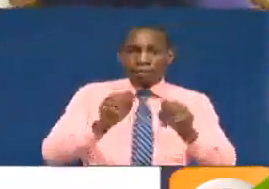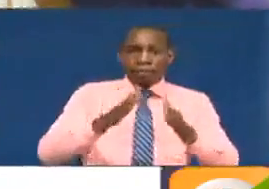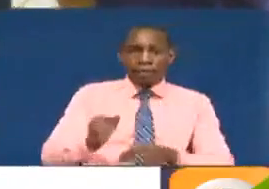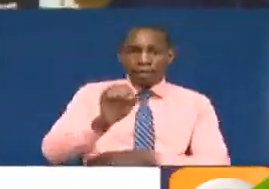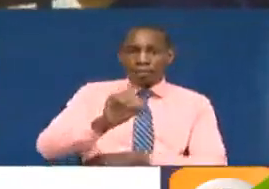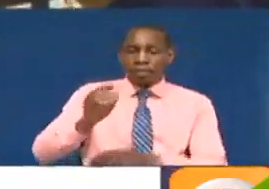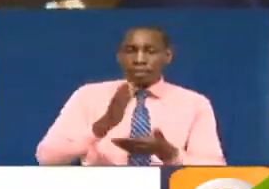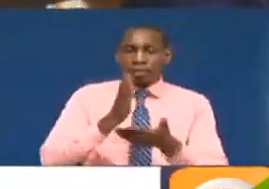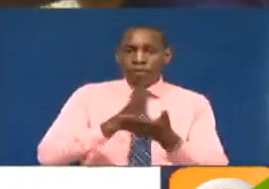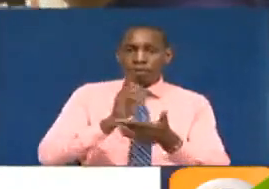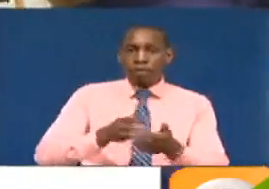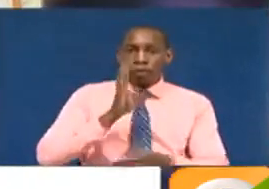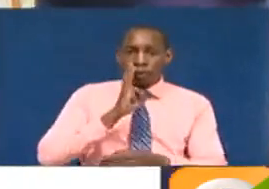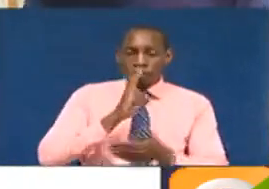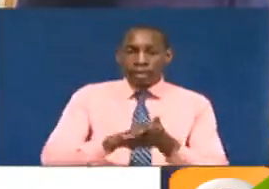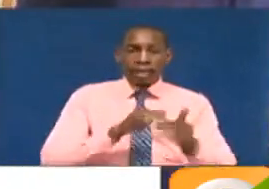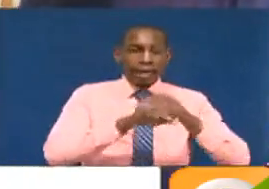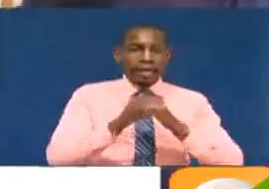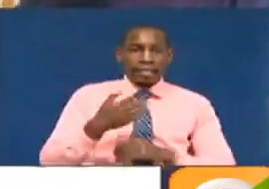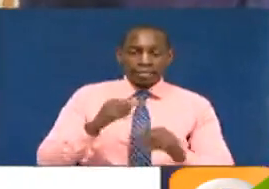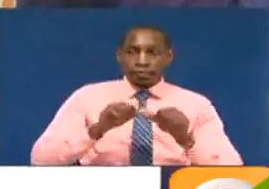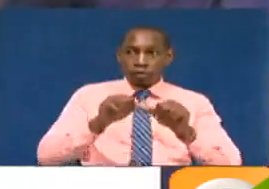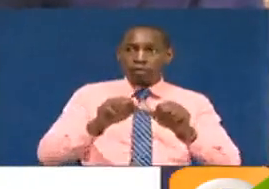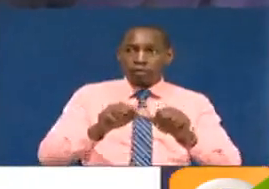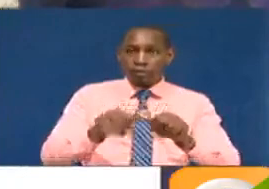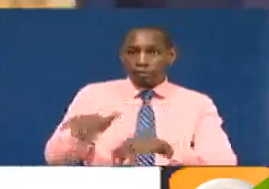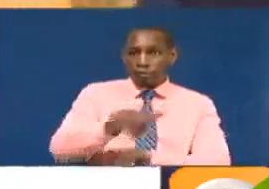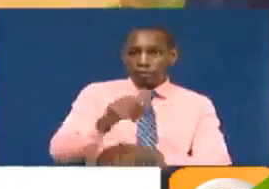propagators is to ensure constant water supply to maintain